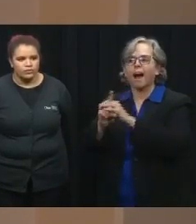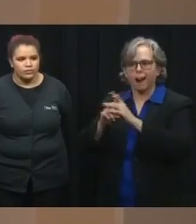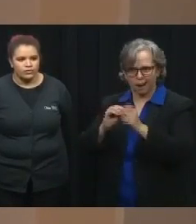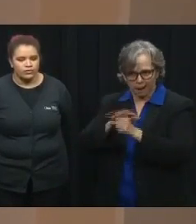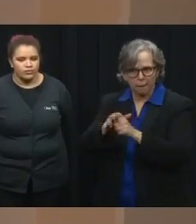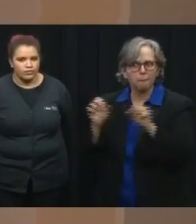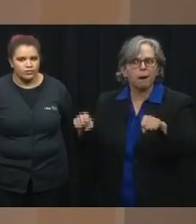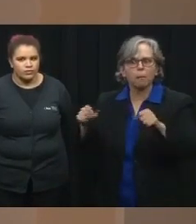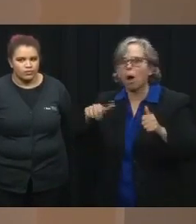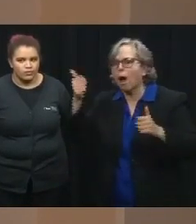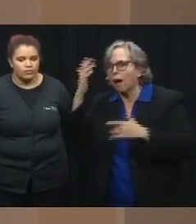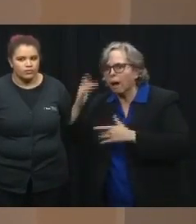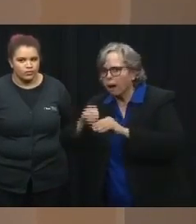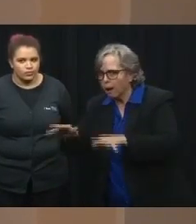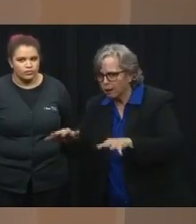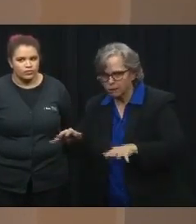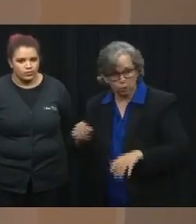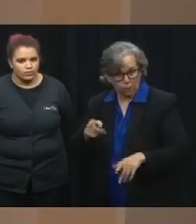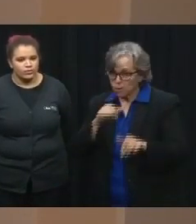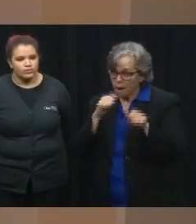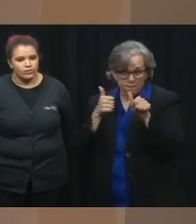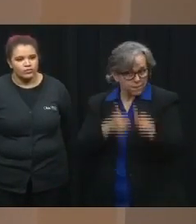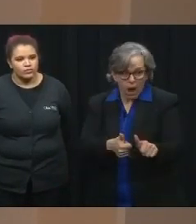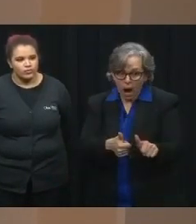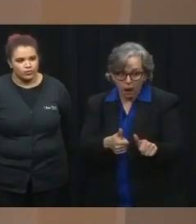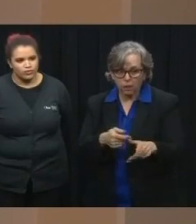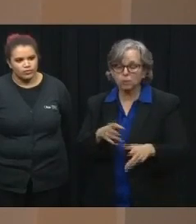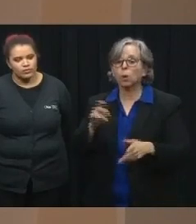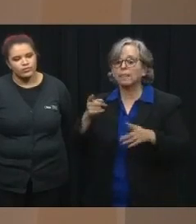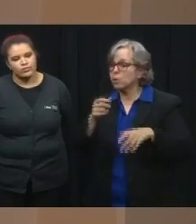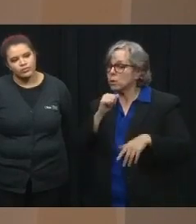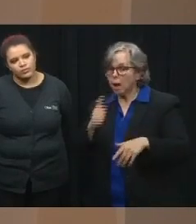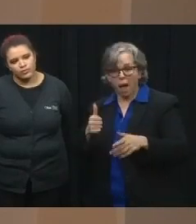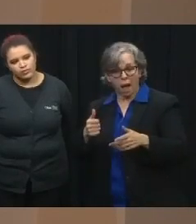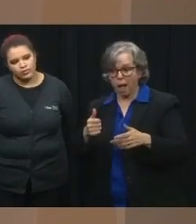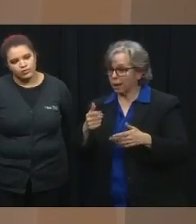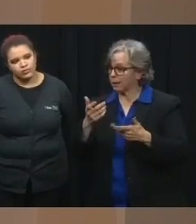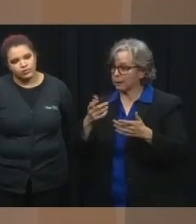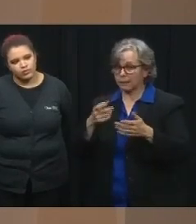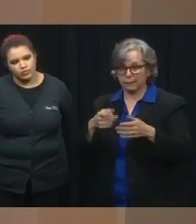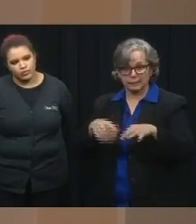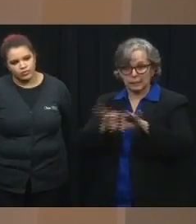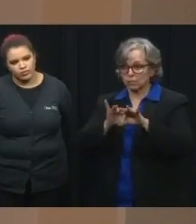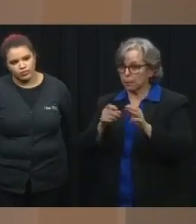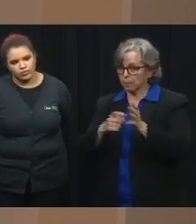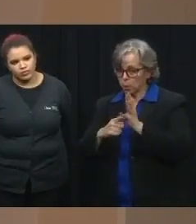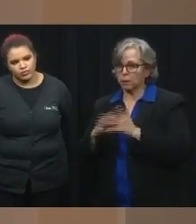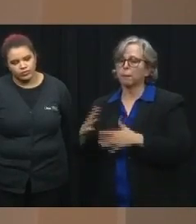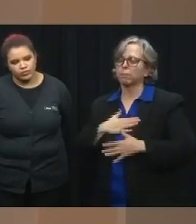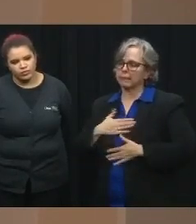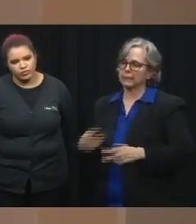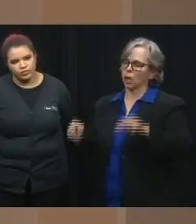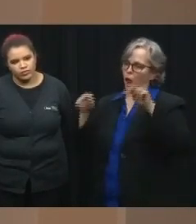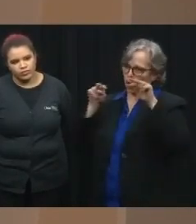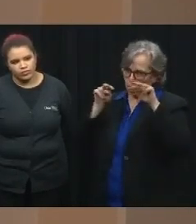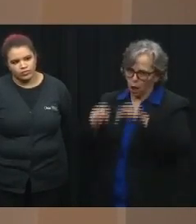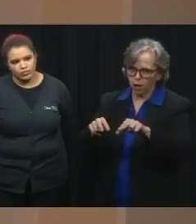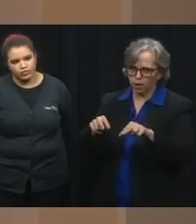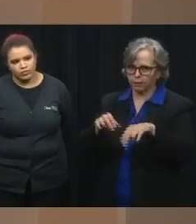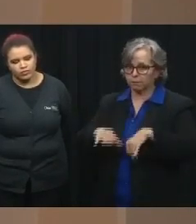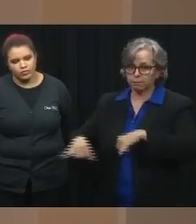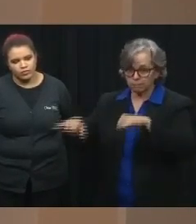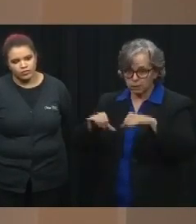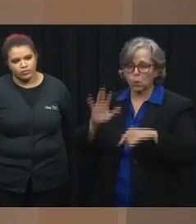not an essential employer, I urge you to look at that section, because you're going to have to comply with these standards at some point in time, even if you're